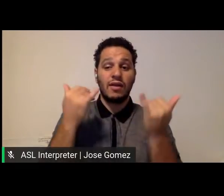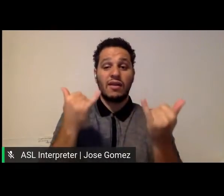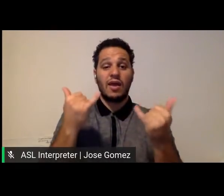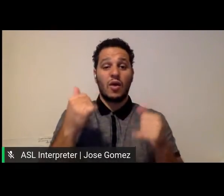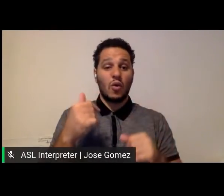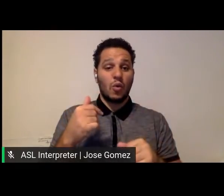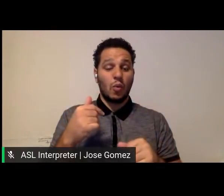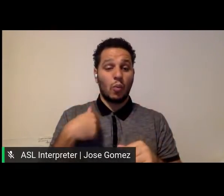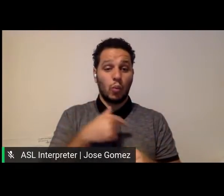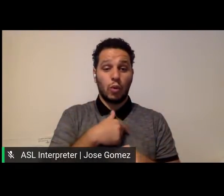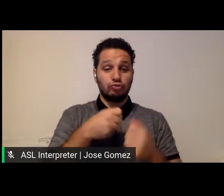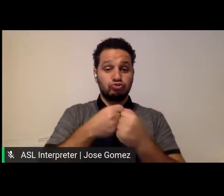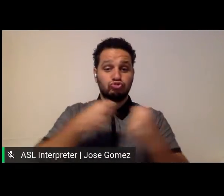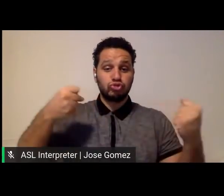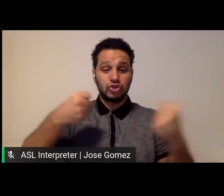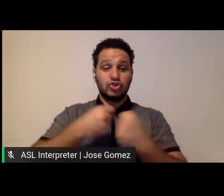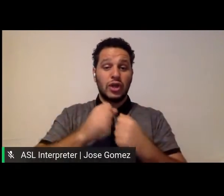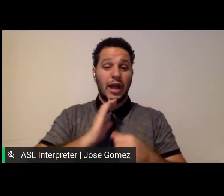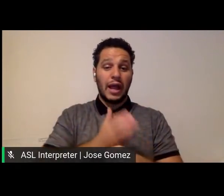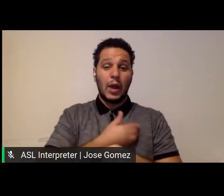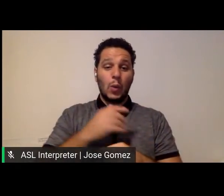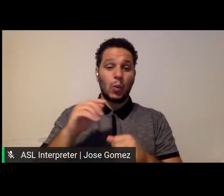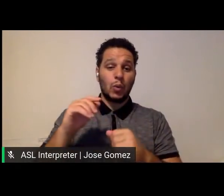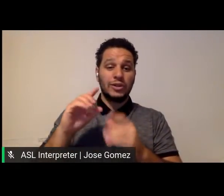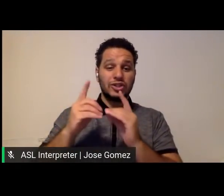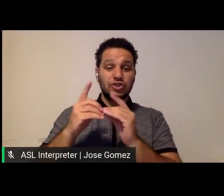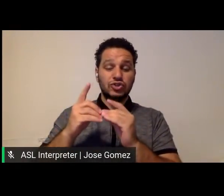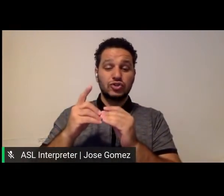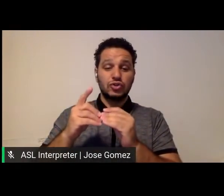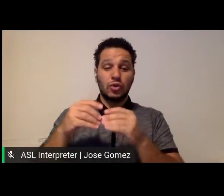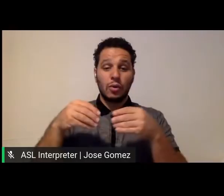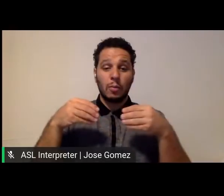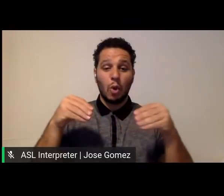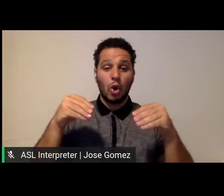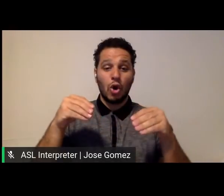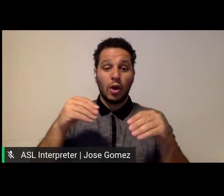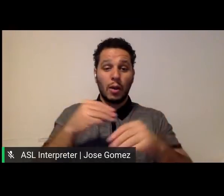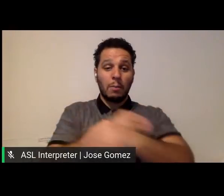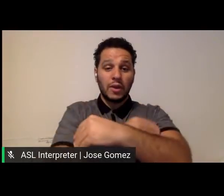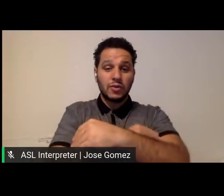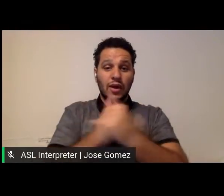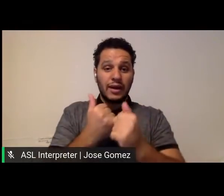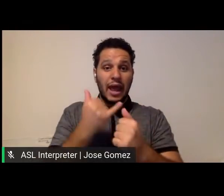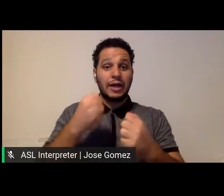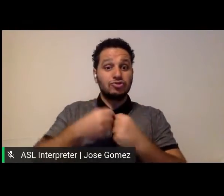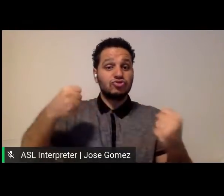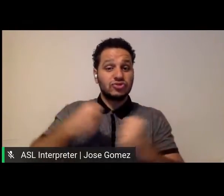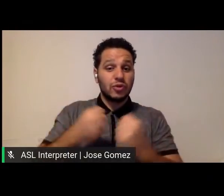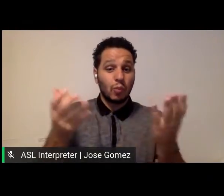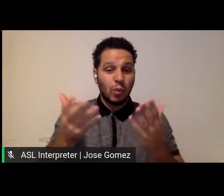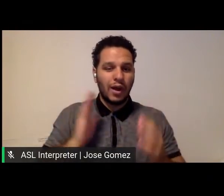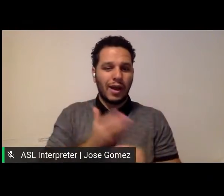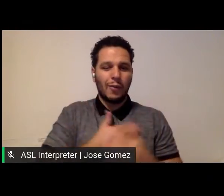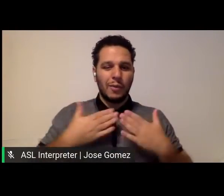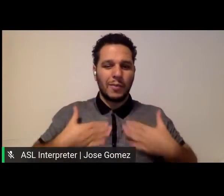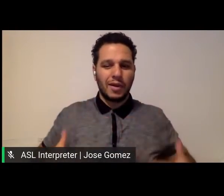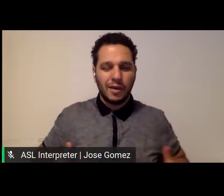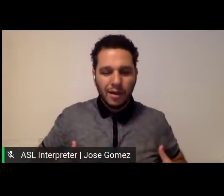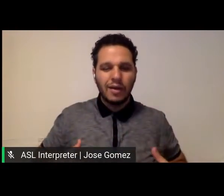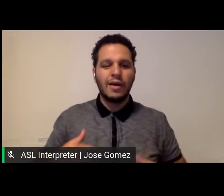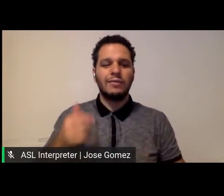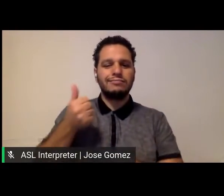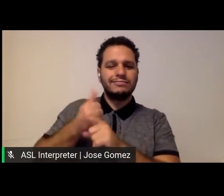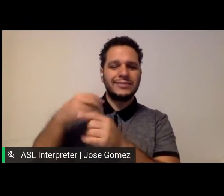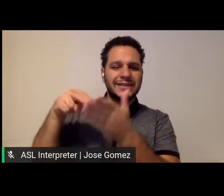our digital marketing muscles. Now it's time to stretch our bodies. I can't wait. I'm pleased to welcome Akua Noni Parker, who is a